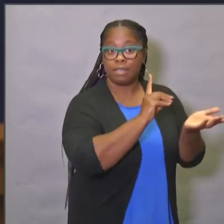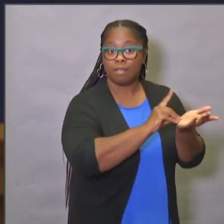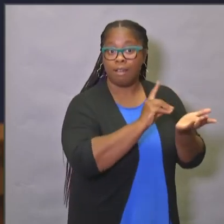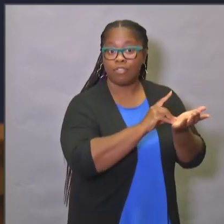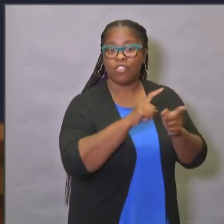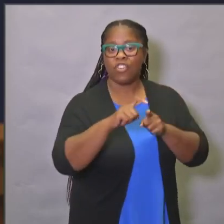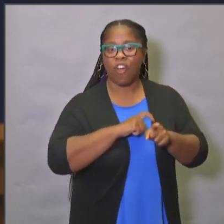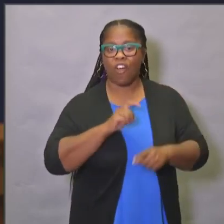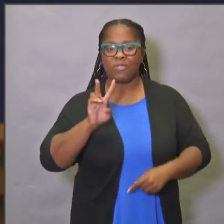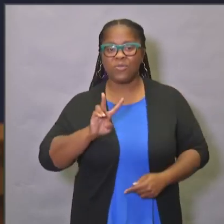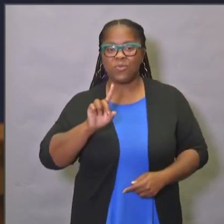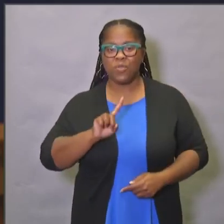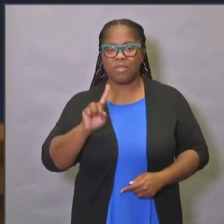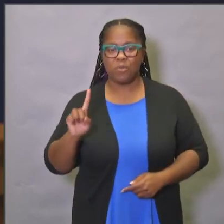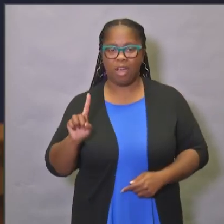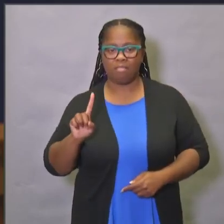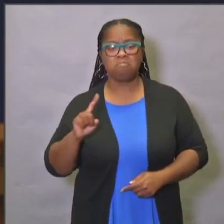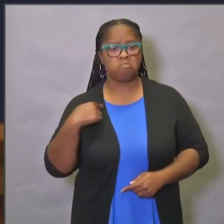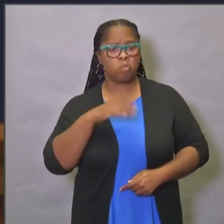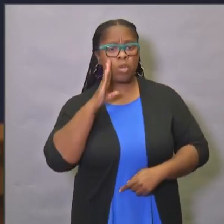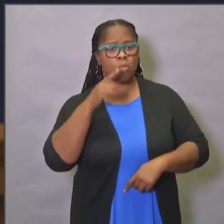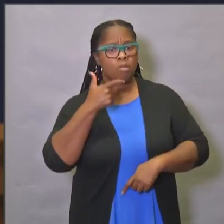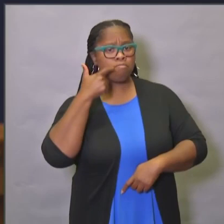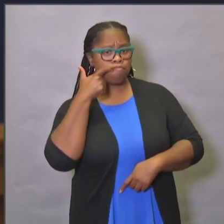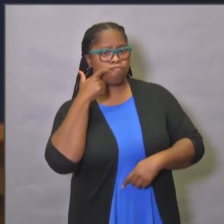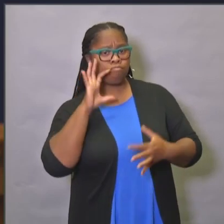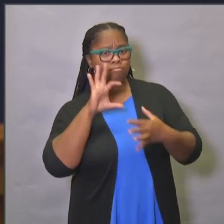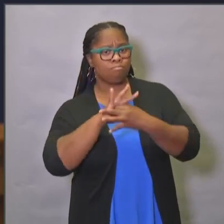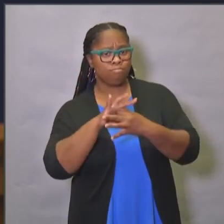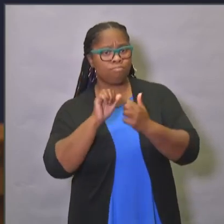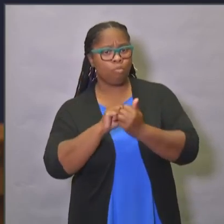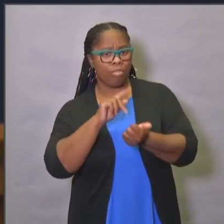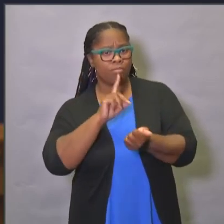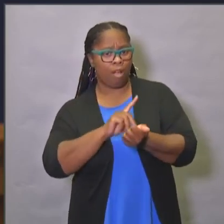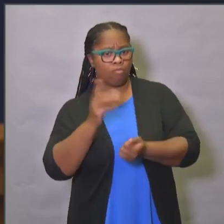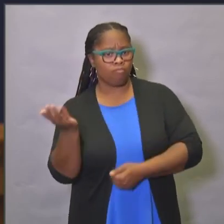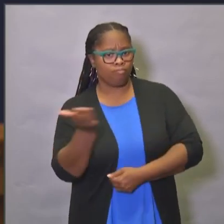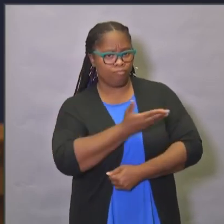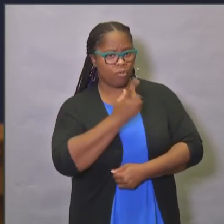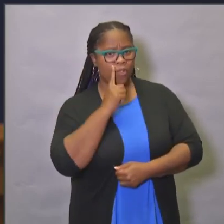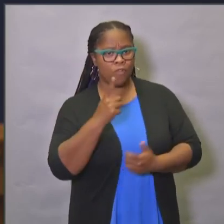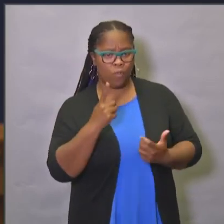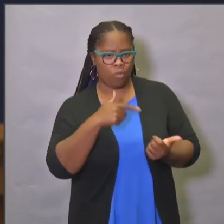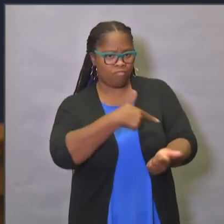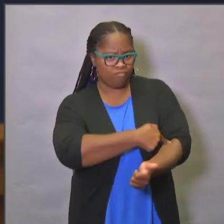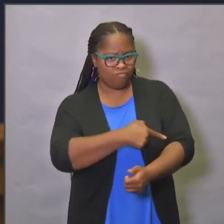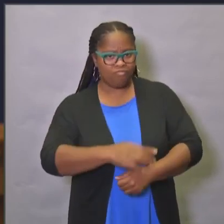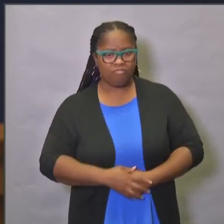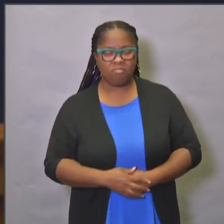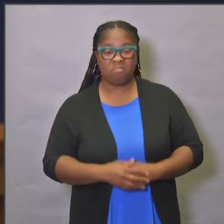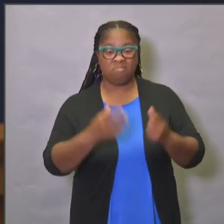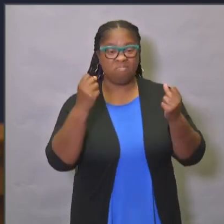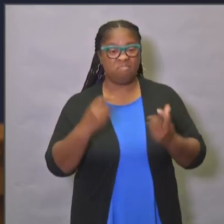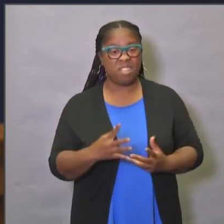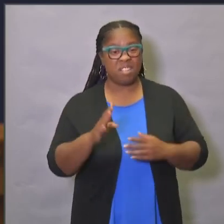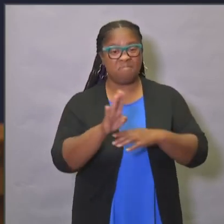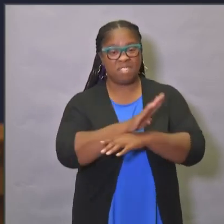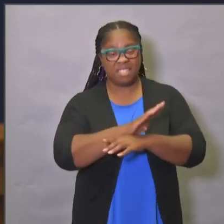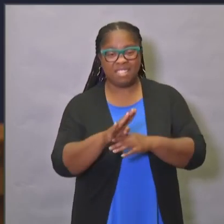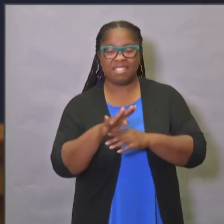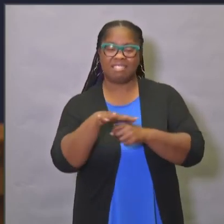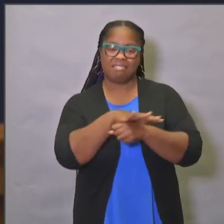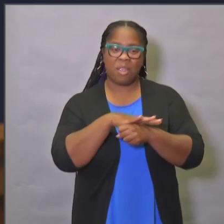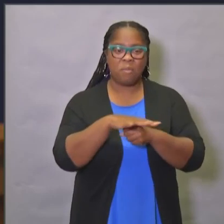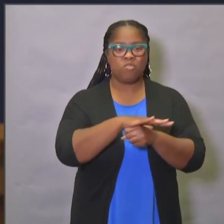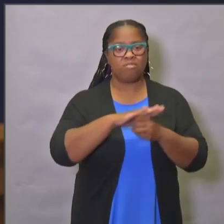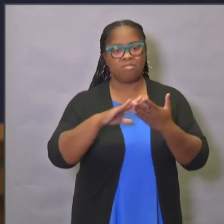at 211 for referrals and connections. I appreciate the support so many of our businesses, neighborhoods, and